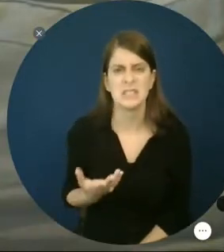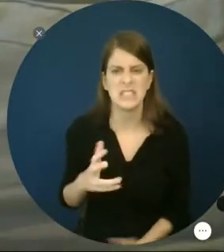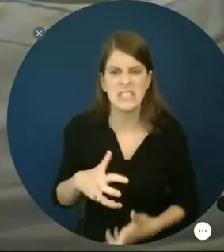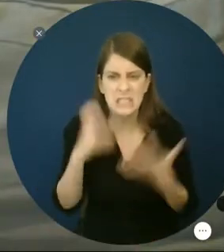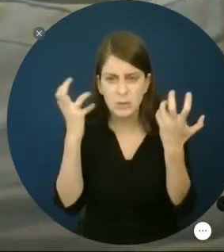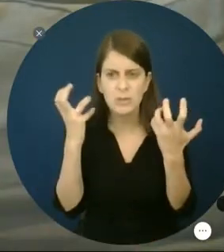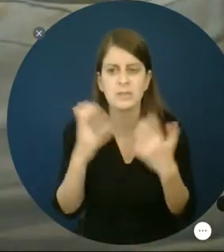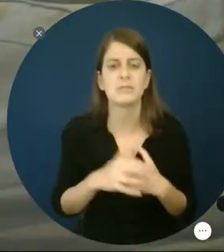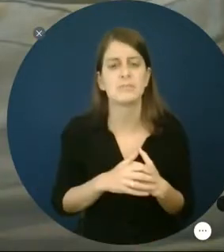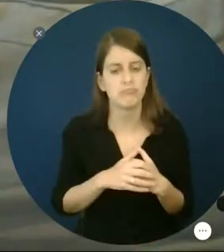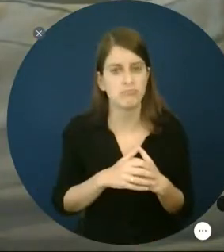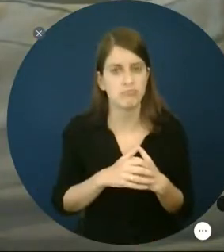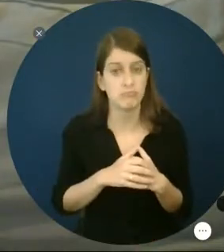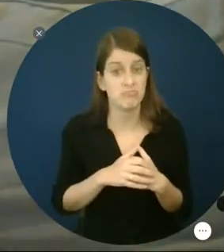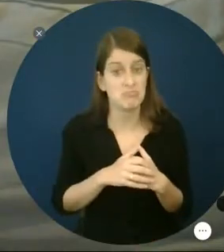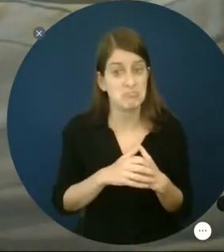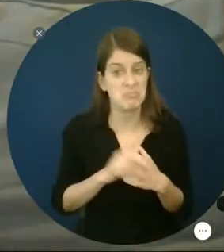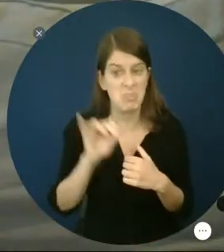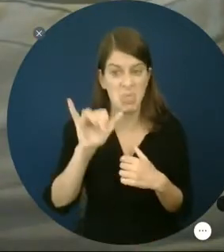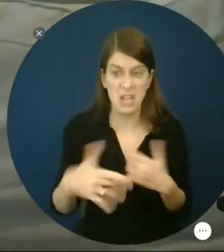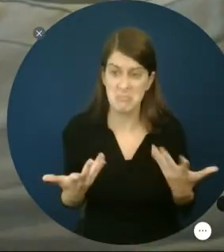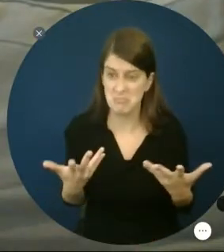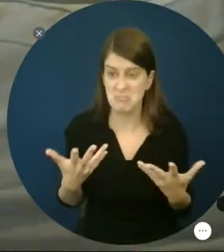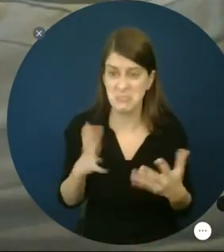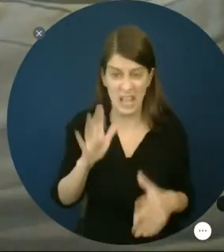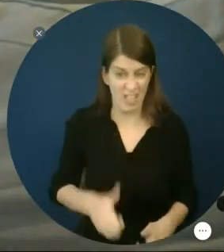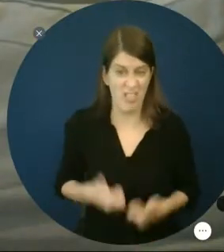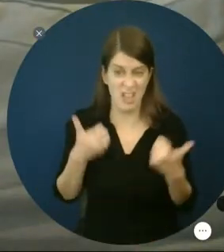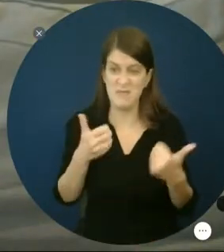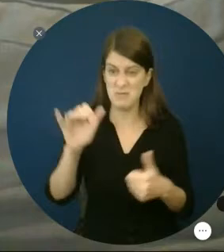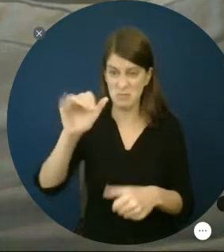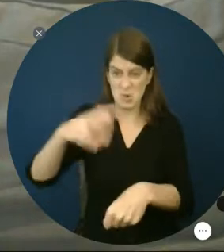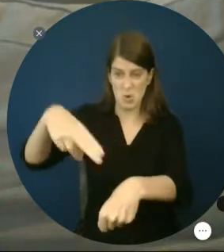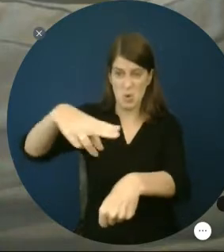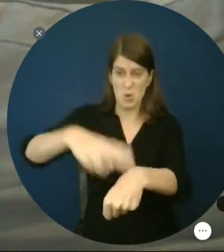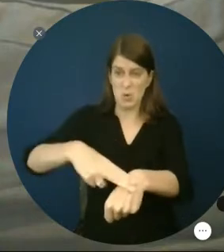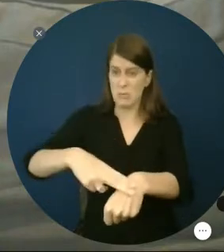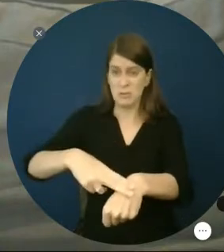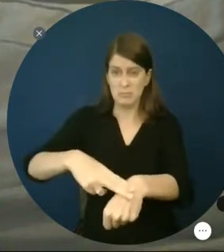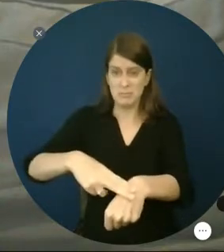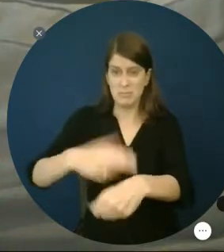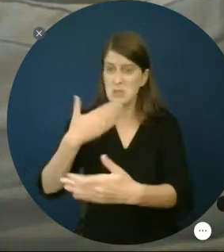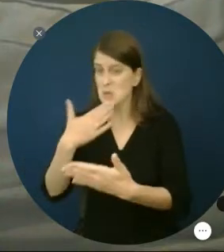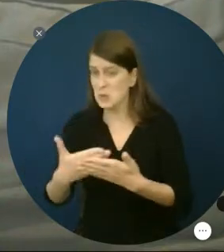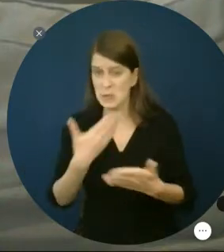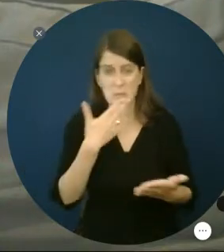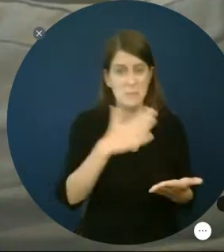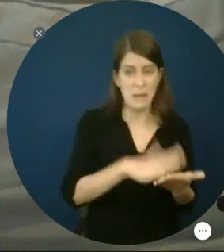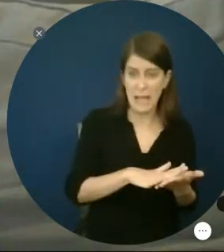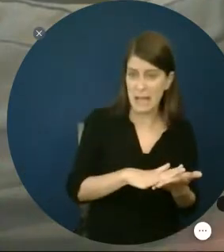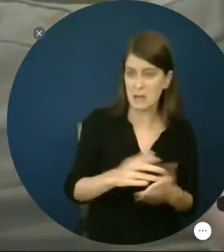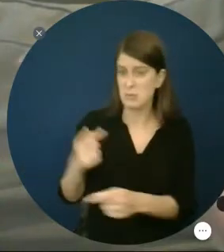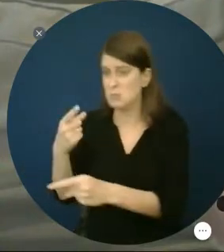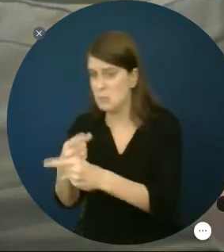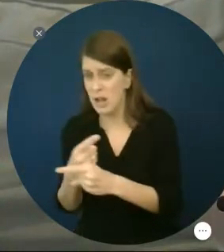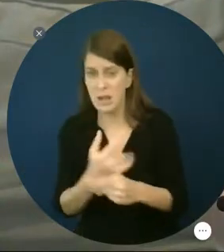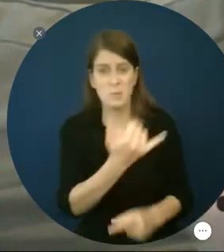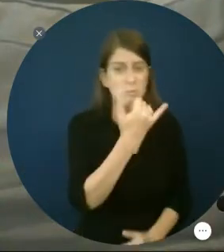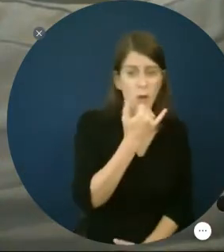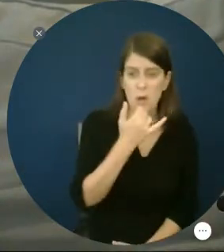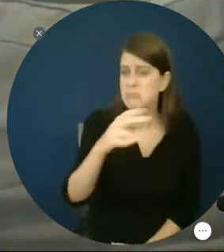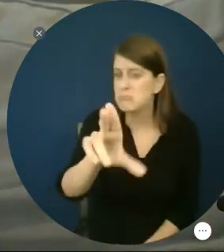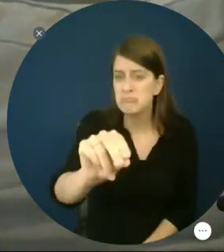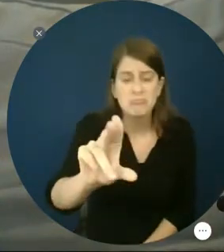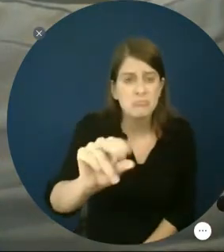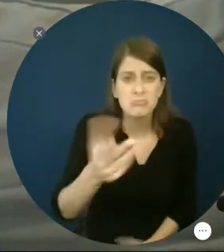or angry, that's part of being human. And that's not good or bad. That's just what it is,